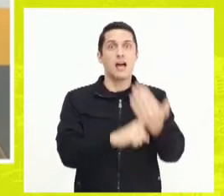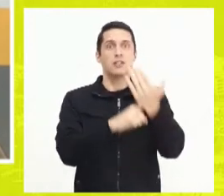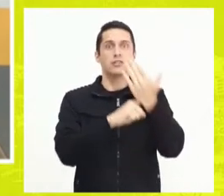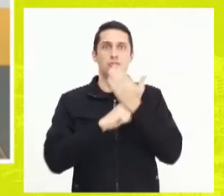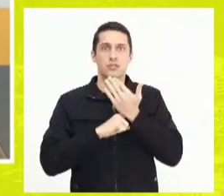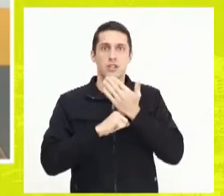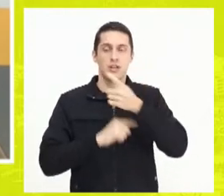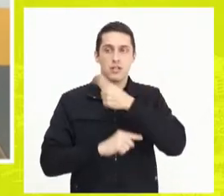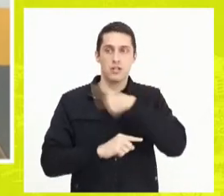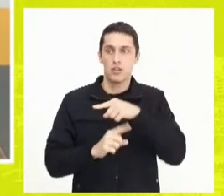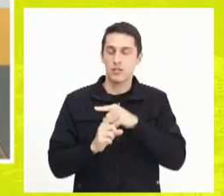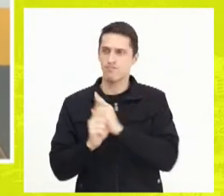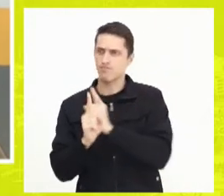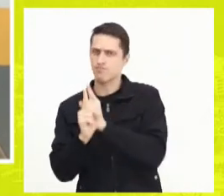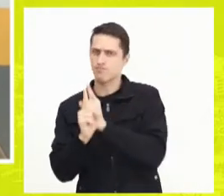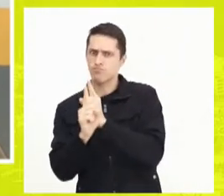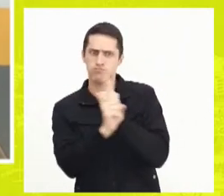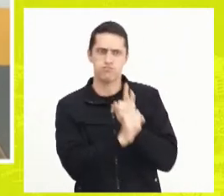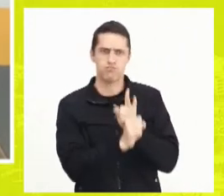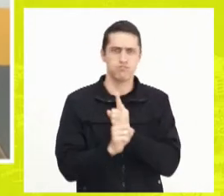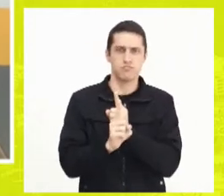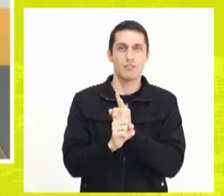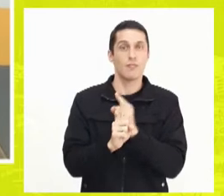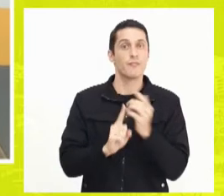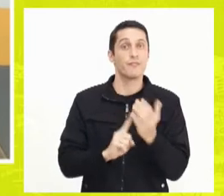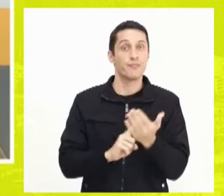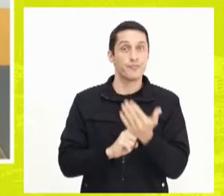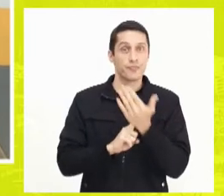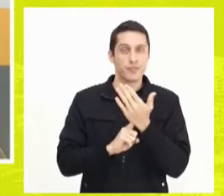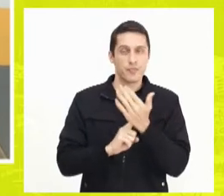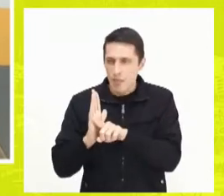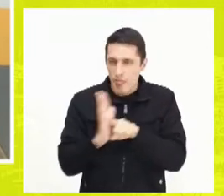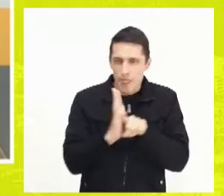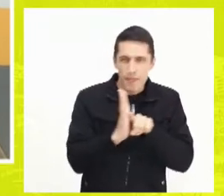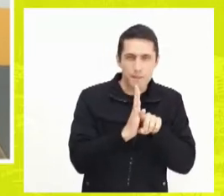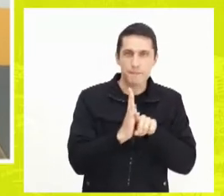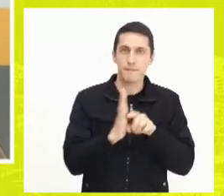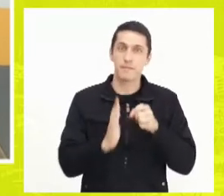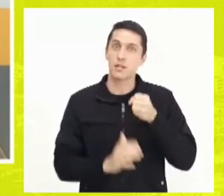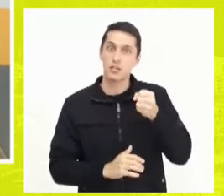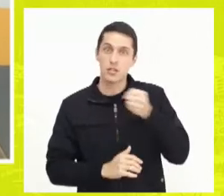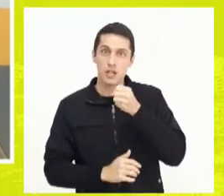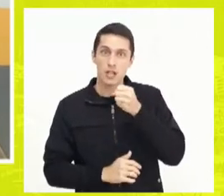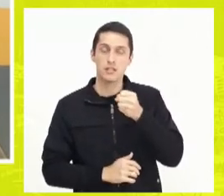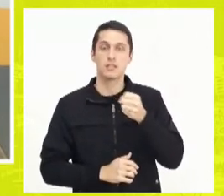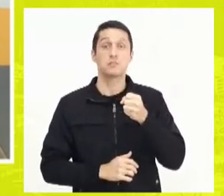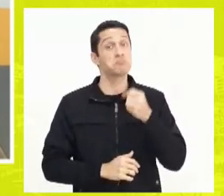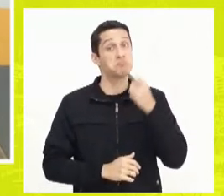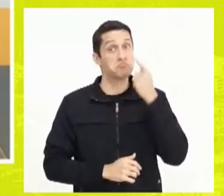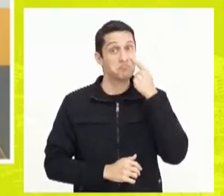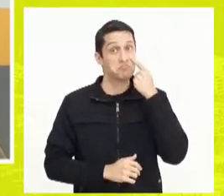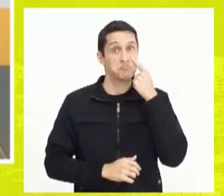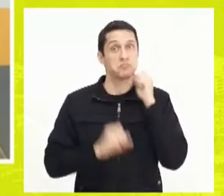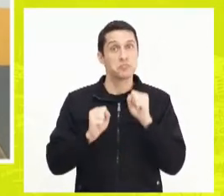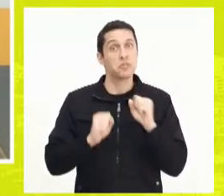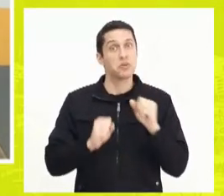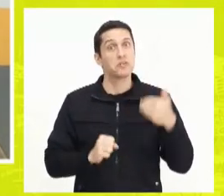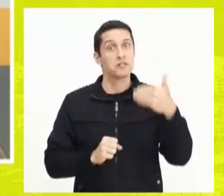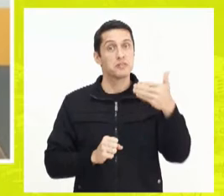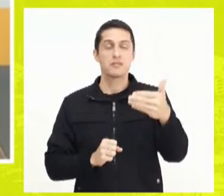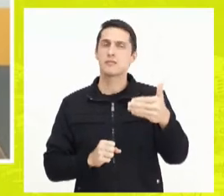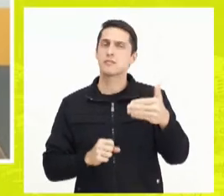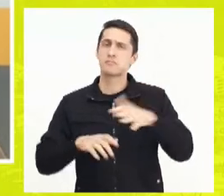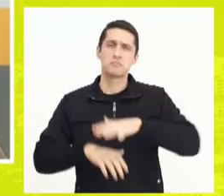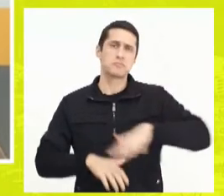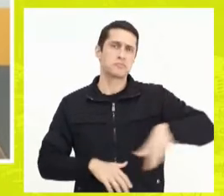the computer's clients can make uh the life of verifiers easier maybe in the